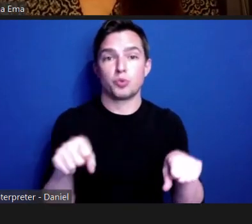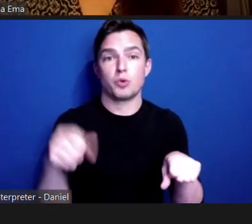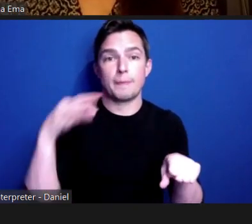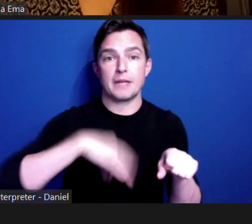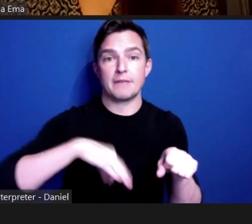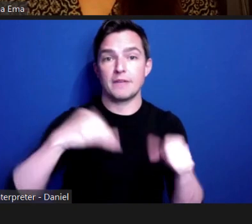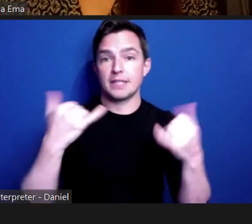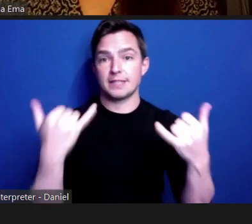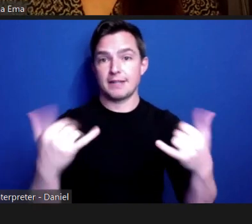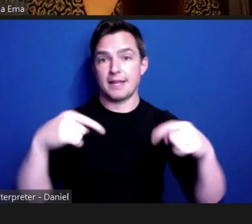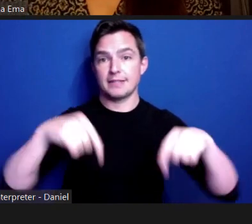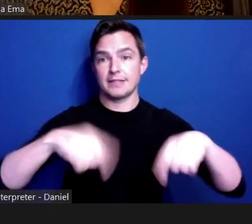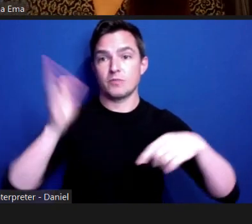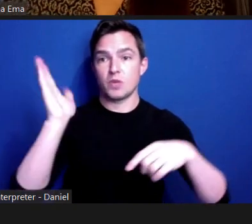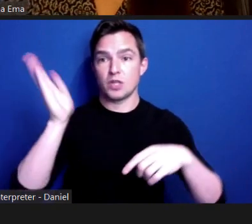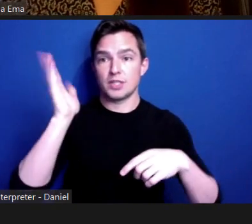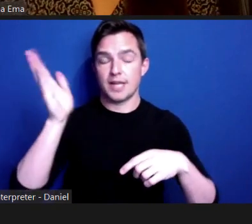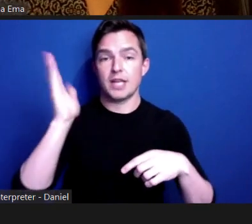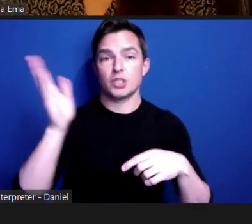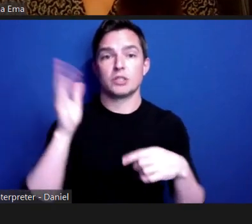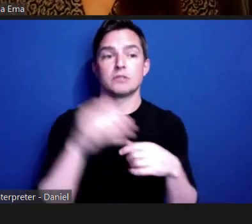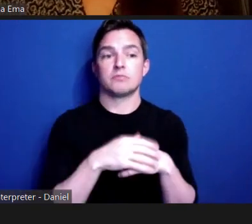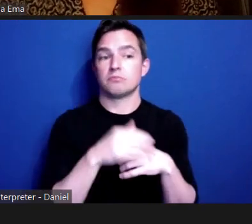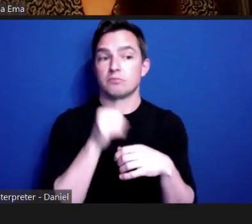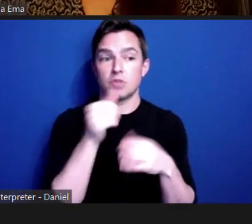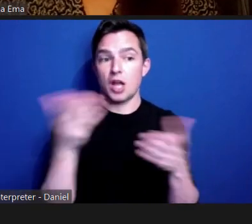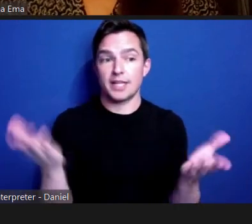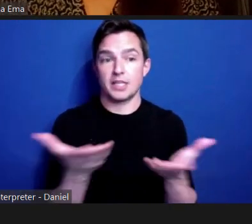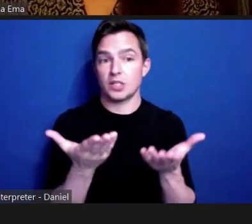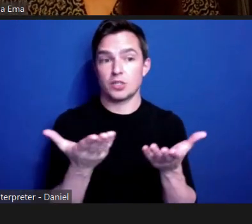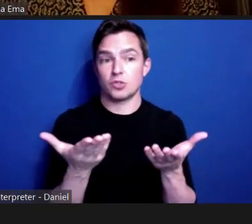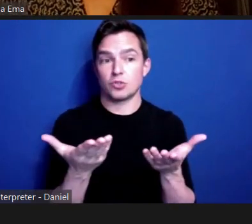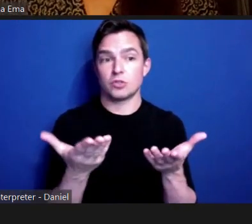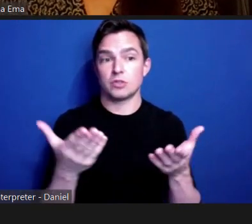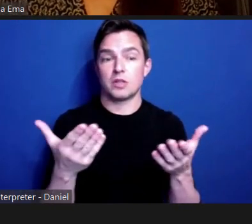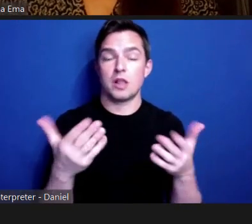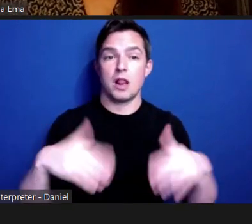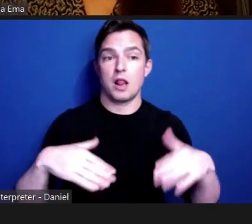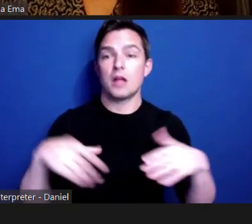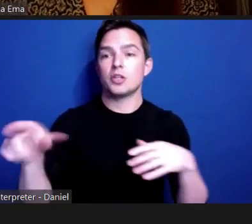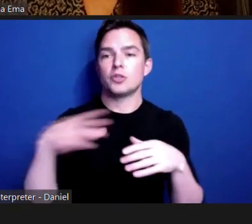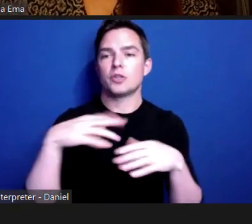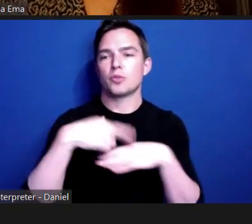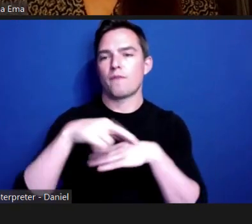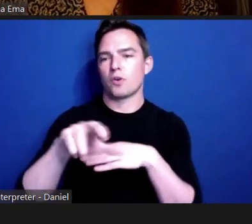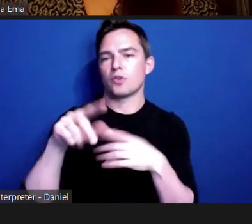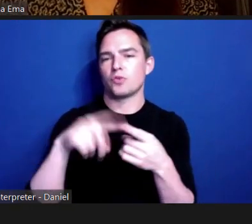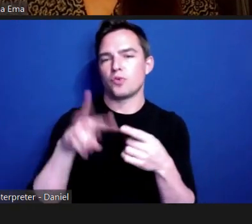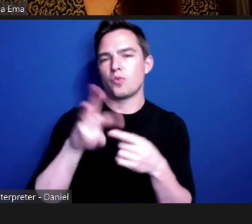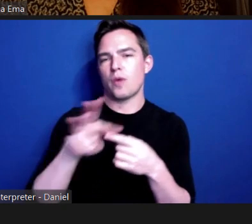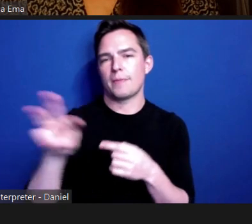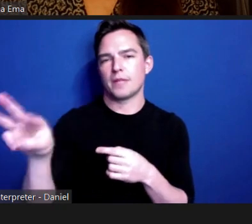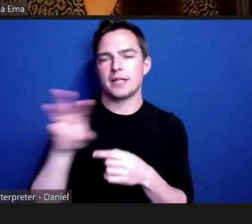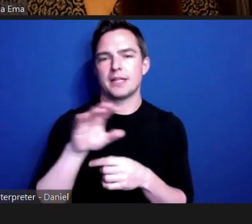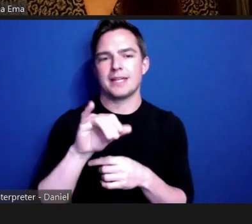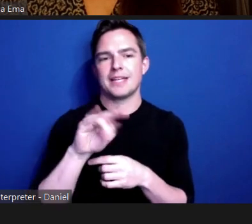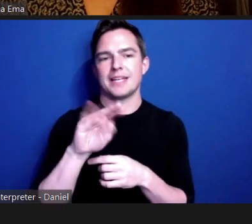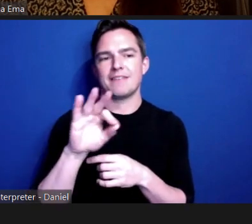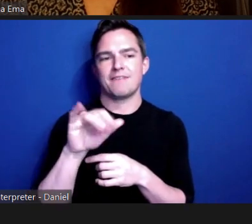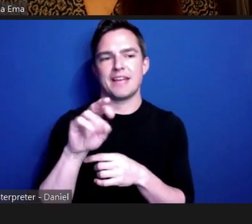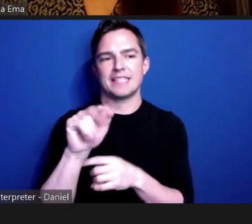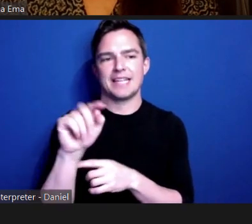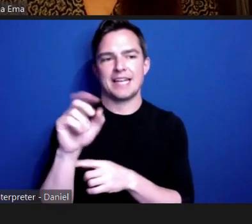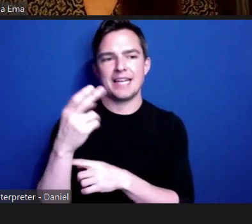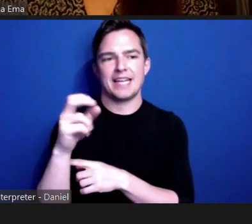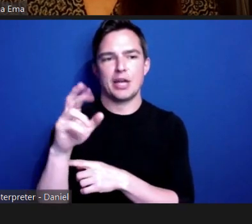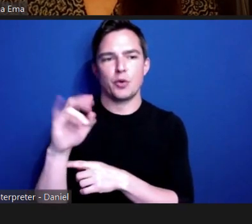today's presentation who isn't attending live, you can direct them to our website, infanthearing.org,